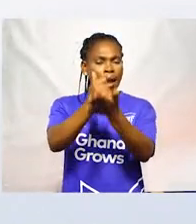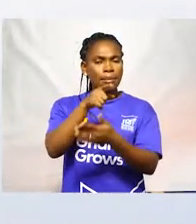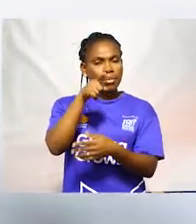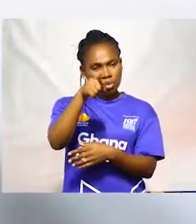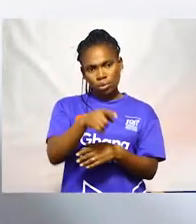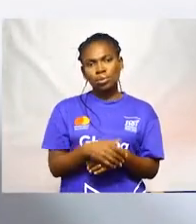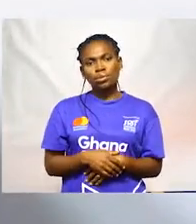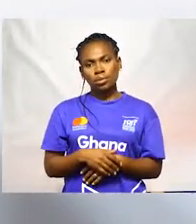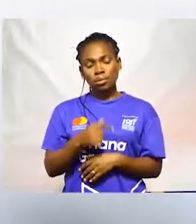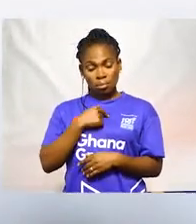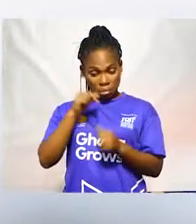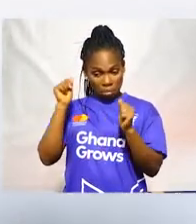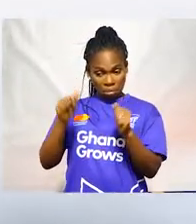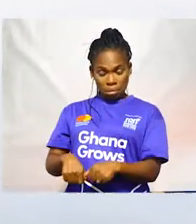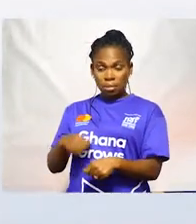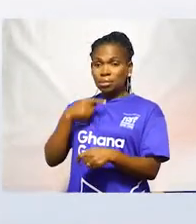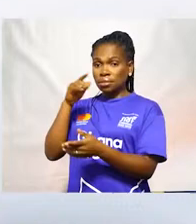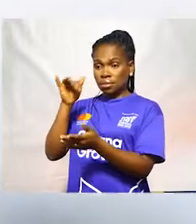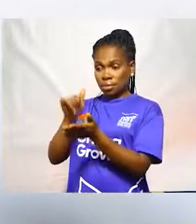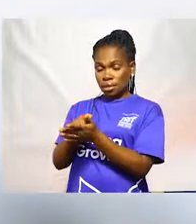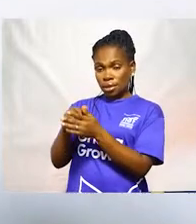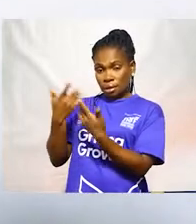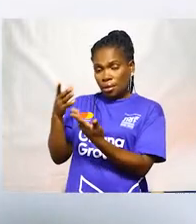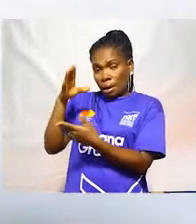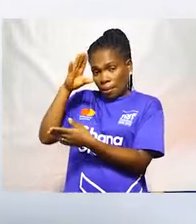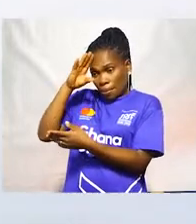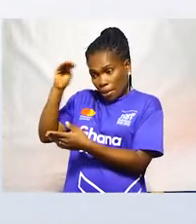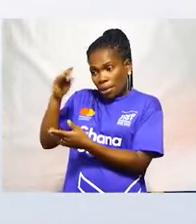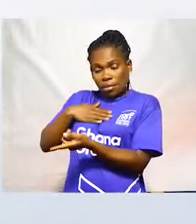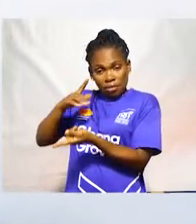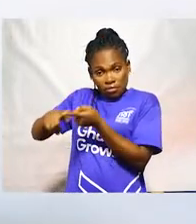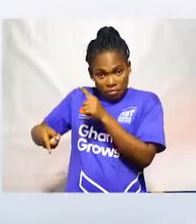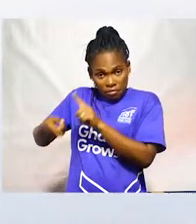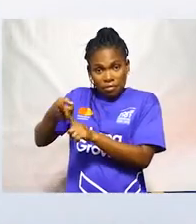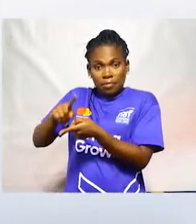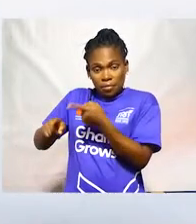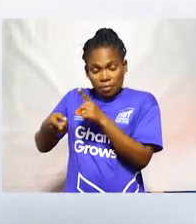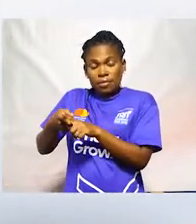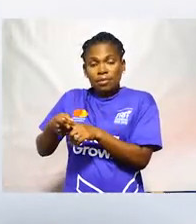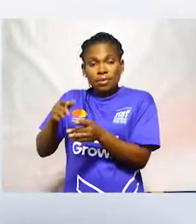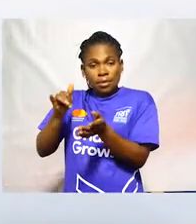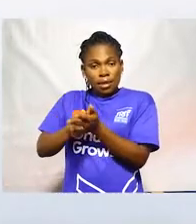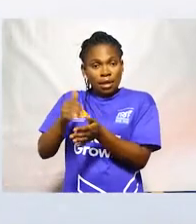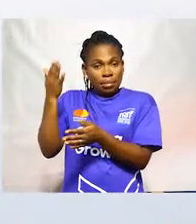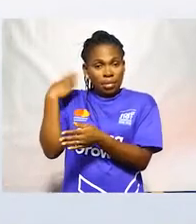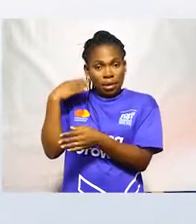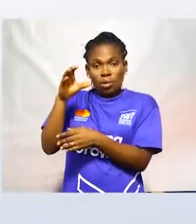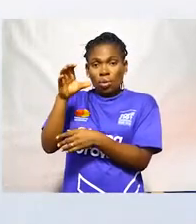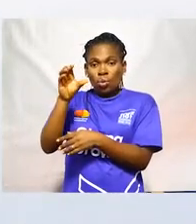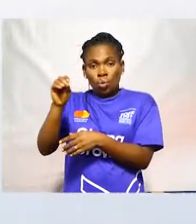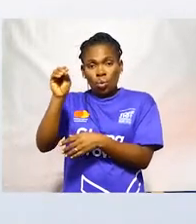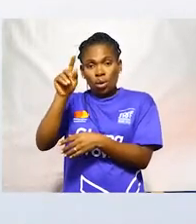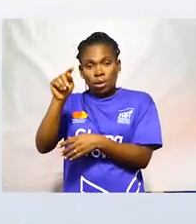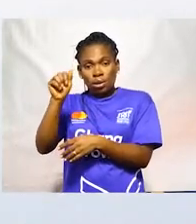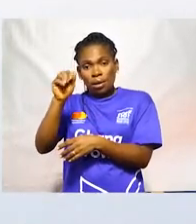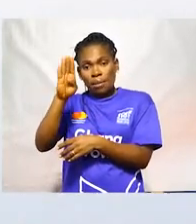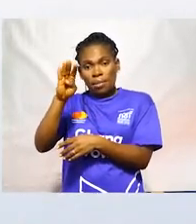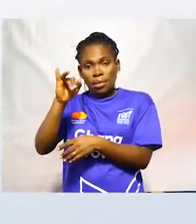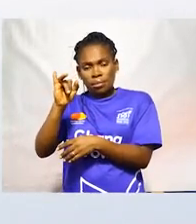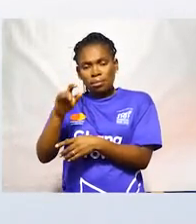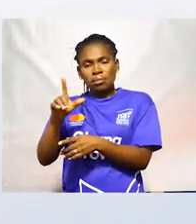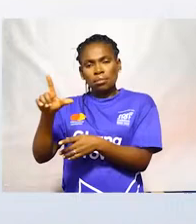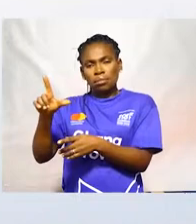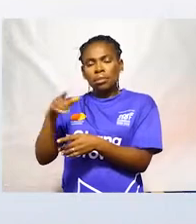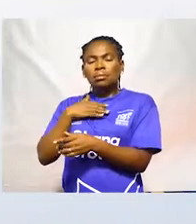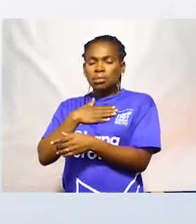to someone like Bernard or Samens, and in recent times, Dr. Otabo, and say, this is it.